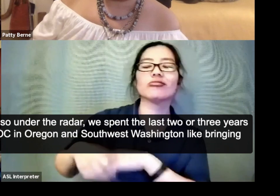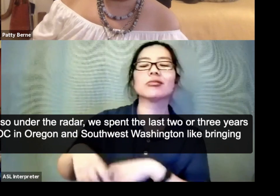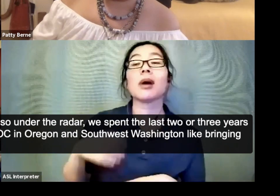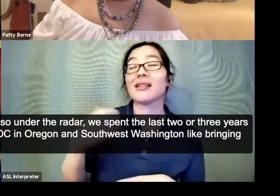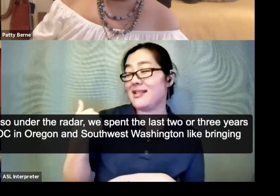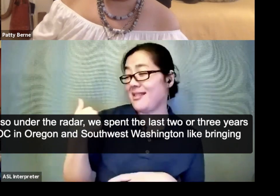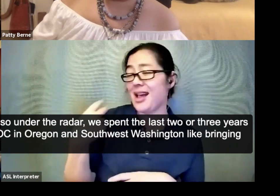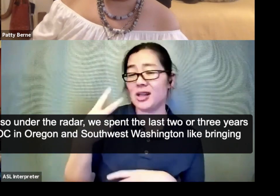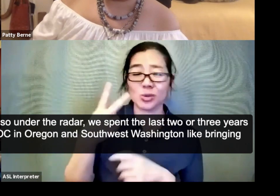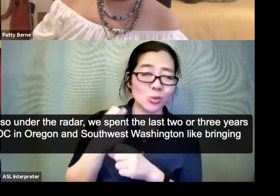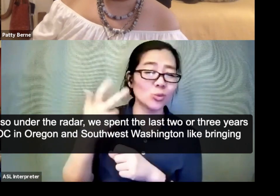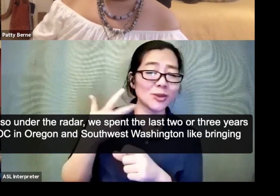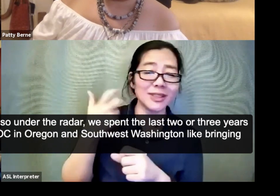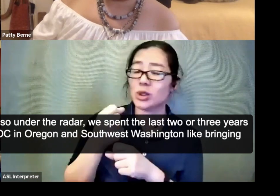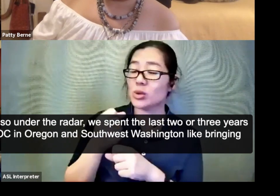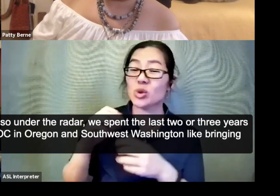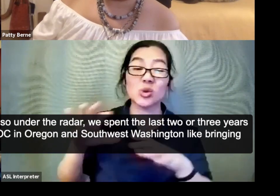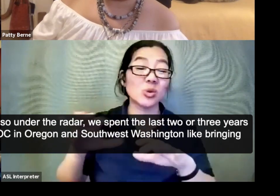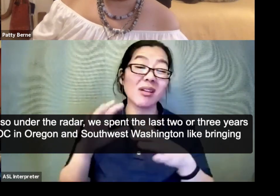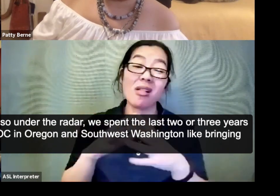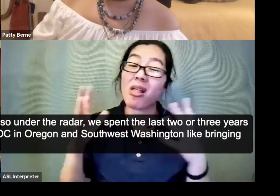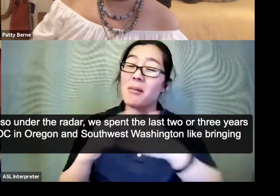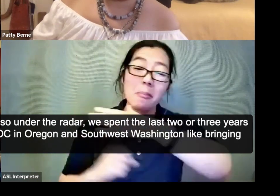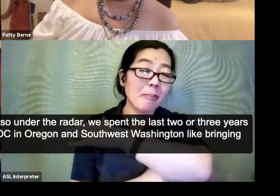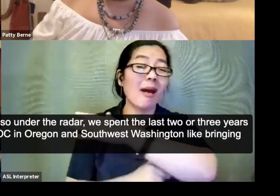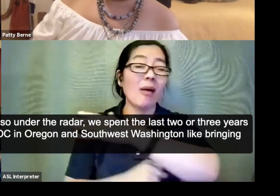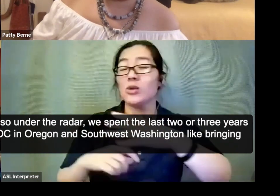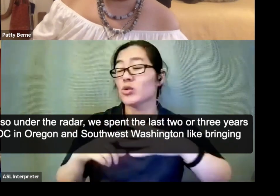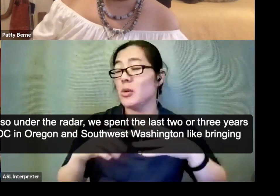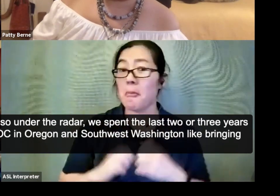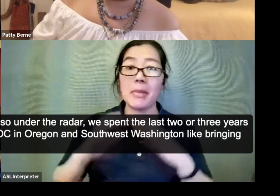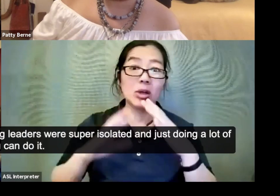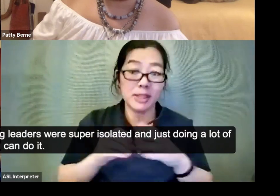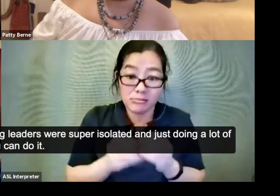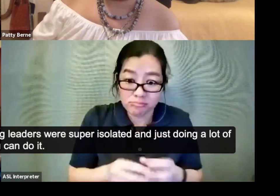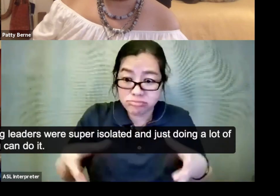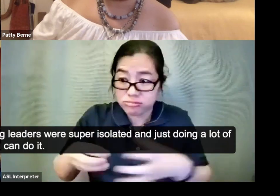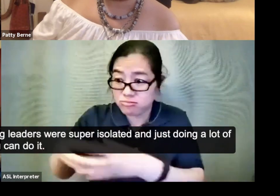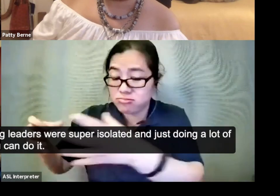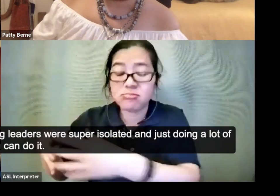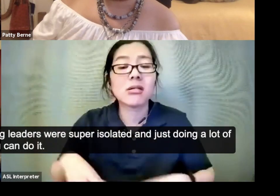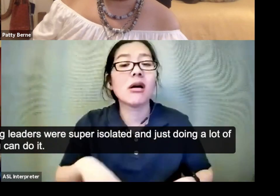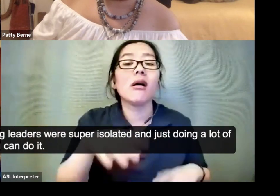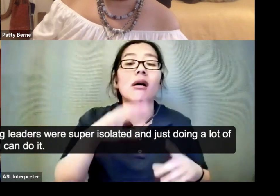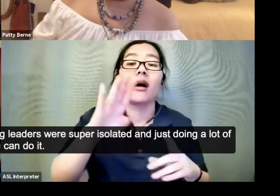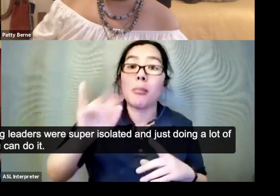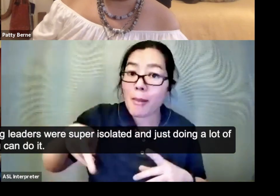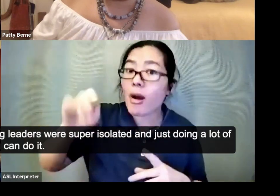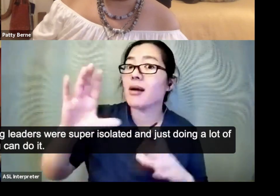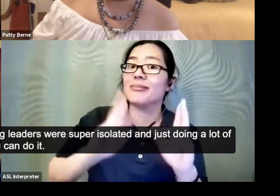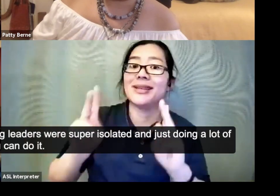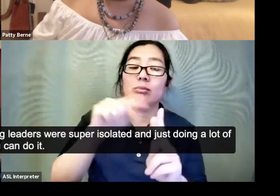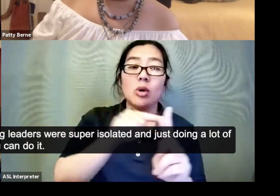doing all this base building with disabled BIPOC in Oregon and Southwest Washington, like bringing together different rising leaders who are super isolated